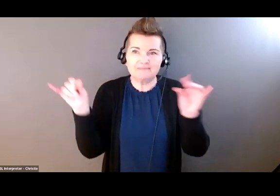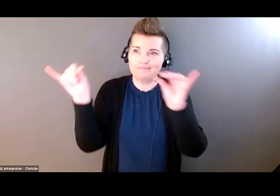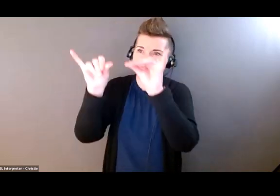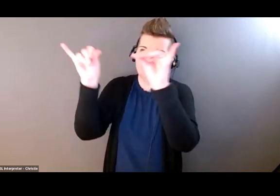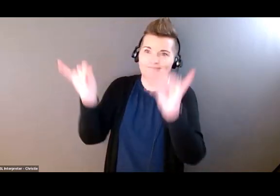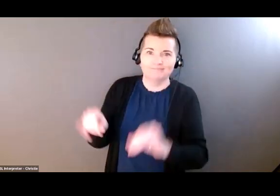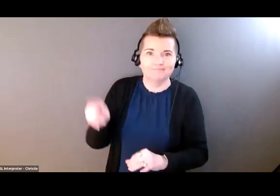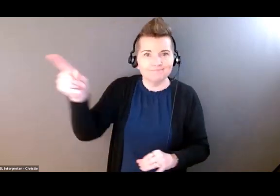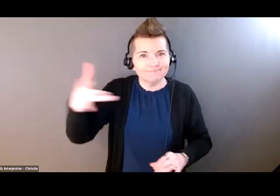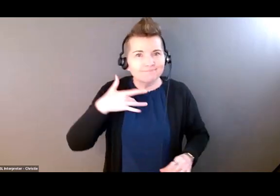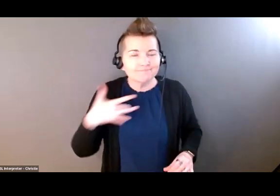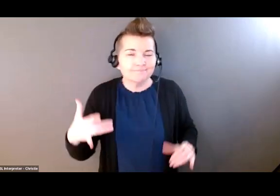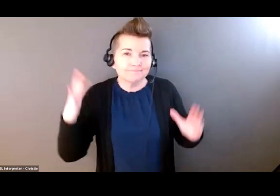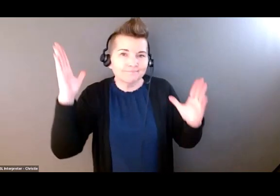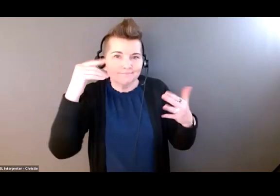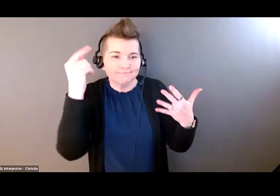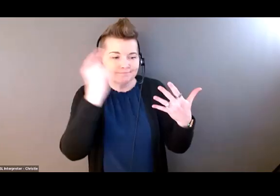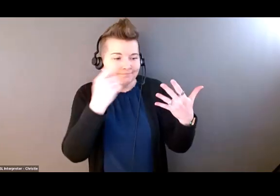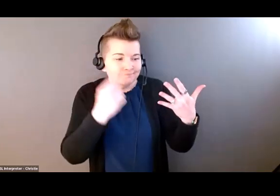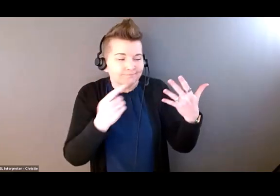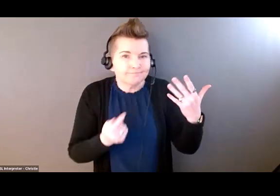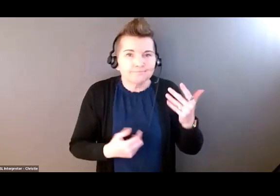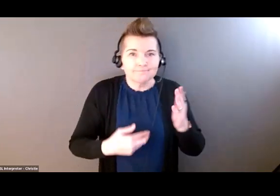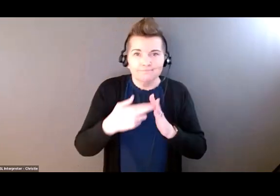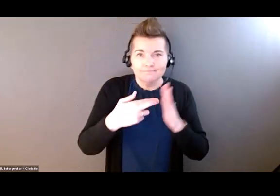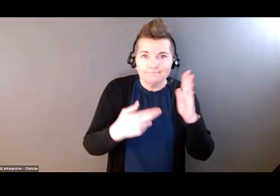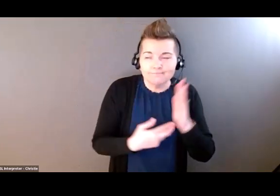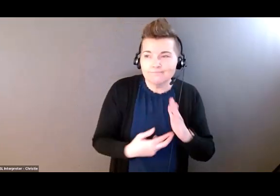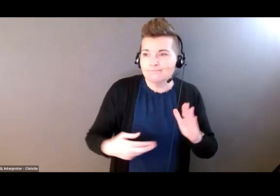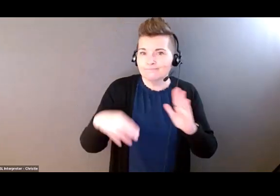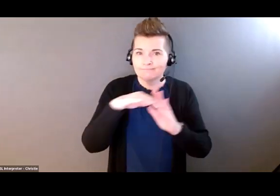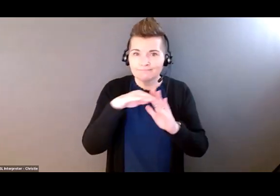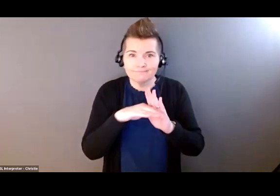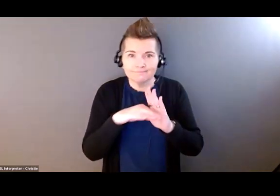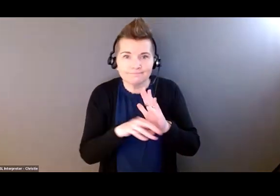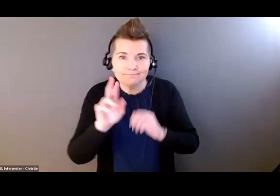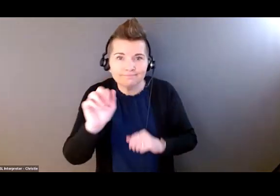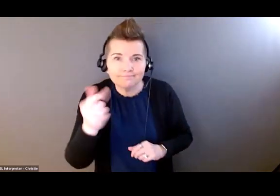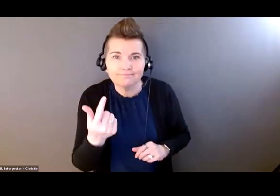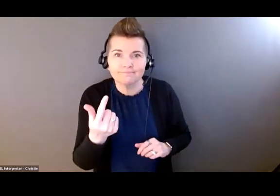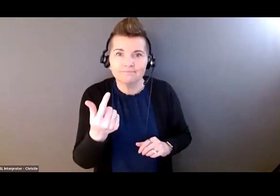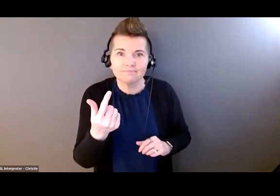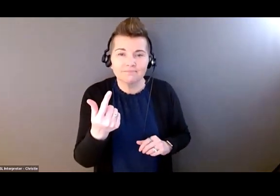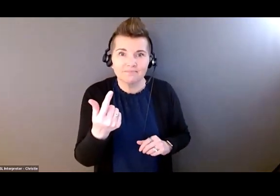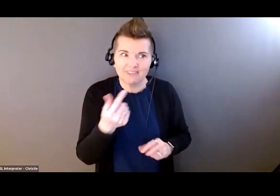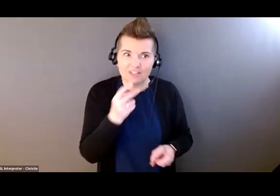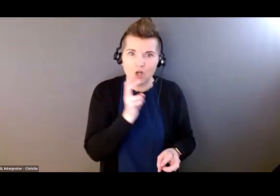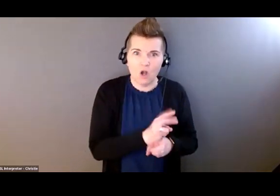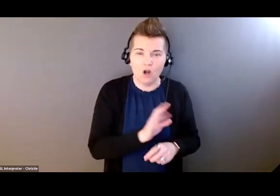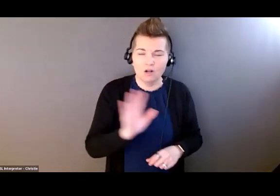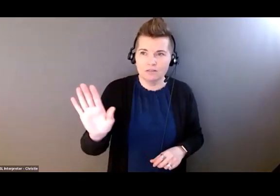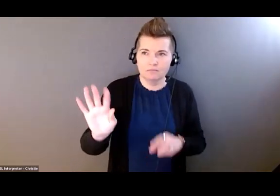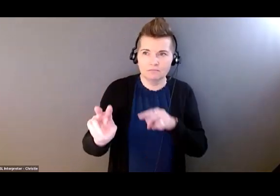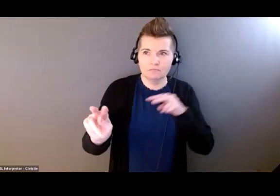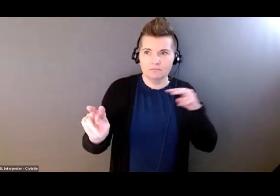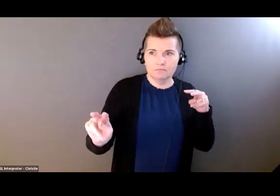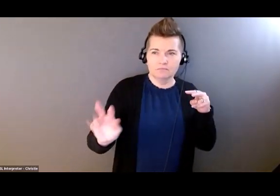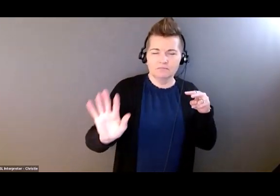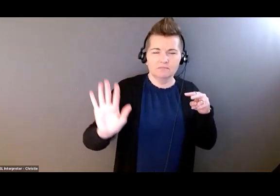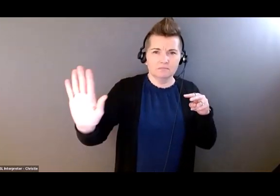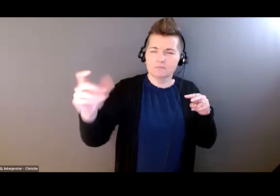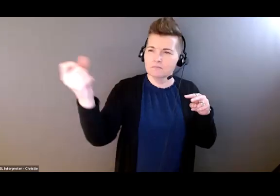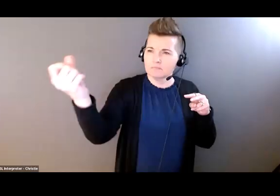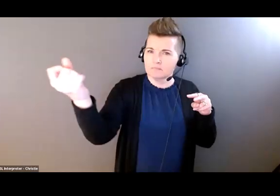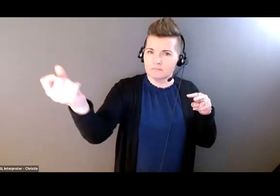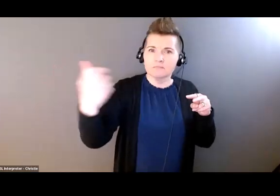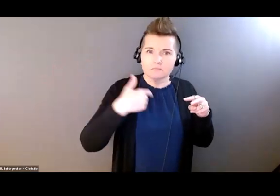to talk about that maybe I don't believe in equity. Maybe there's something else that's going on and I haven't had a